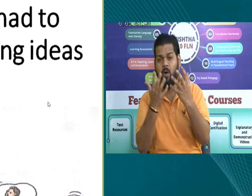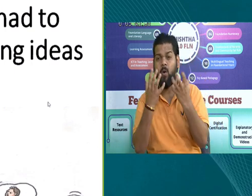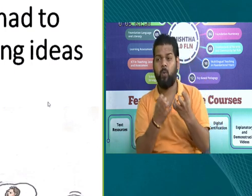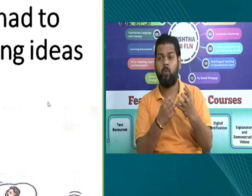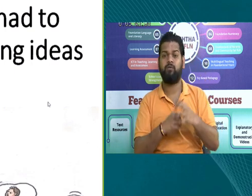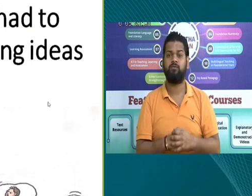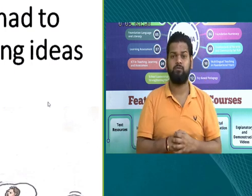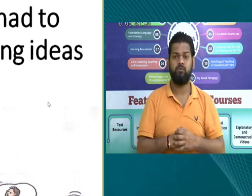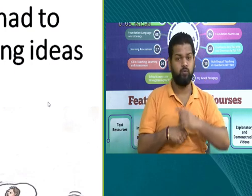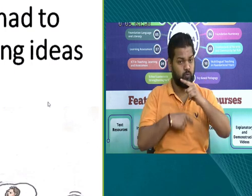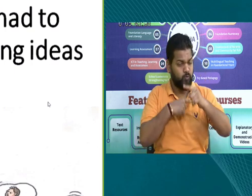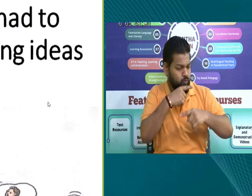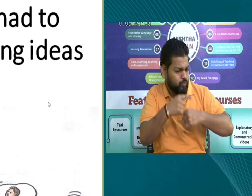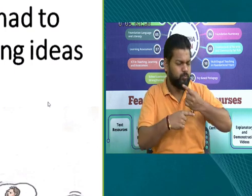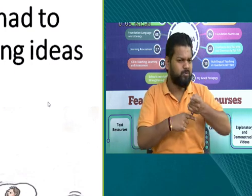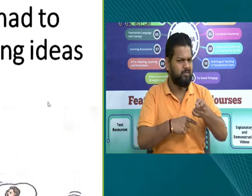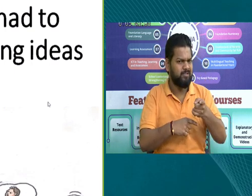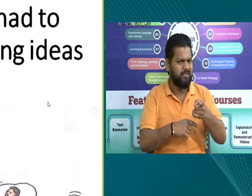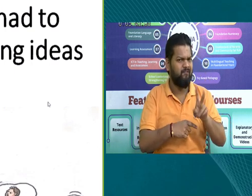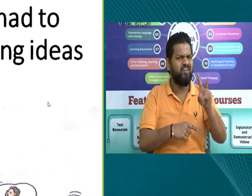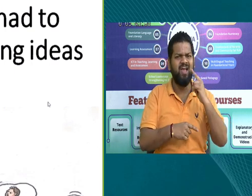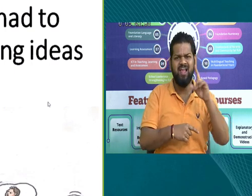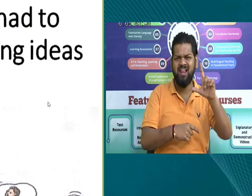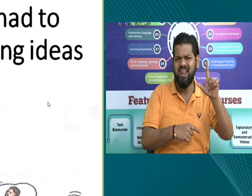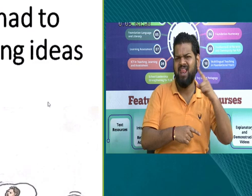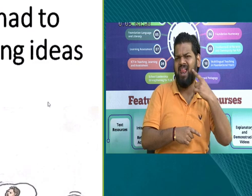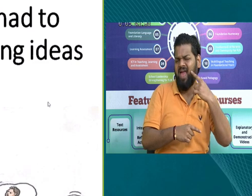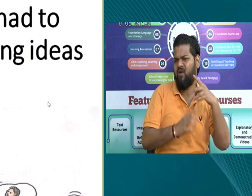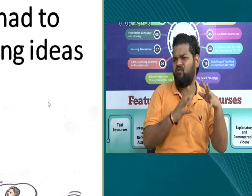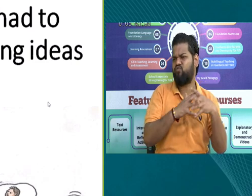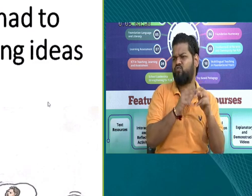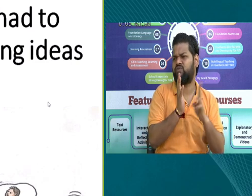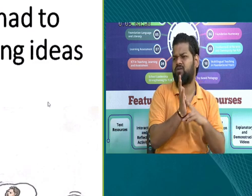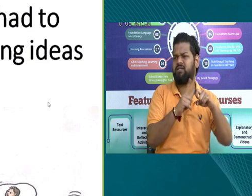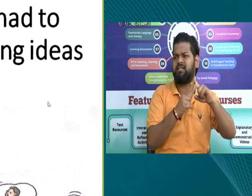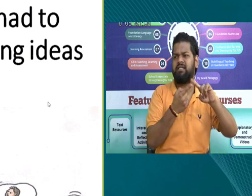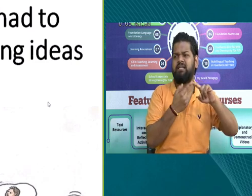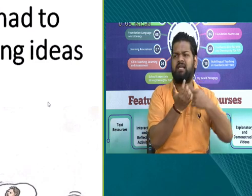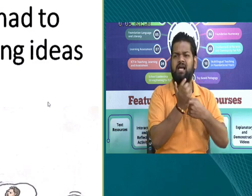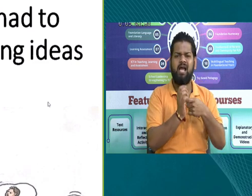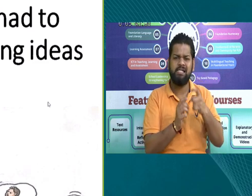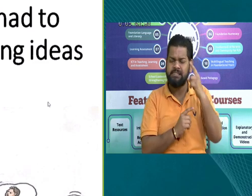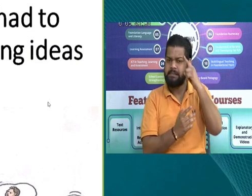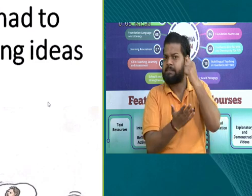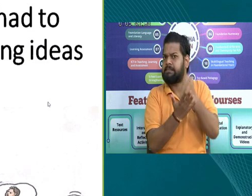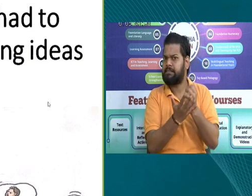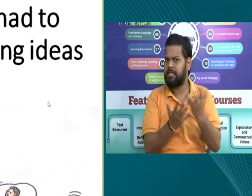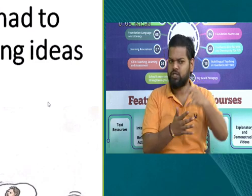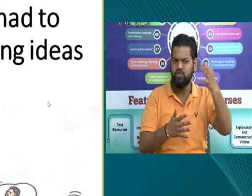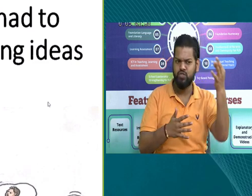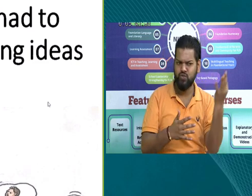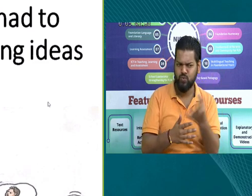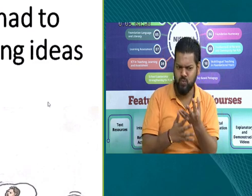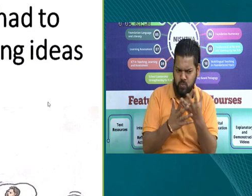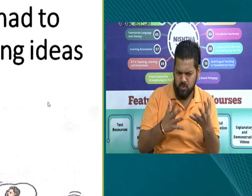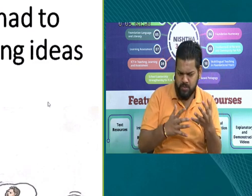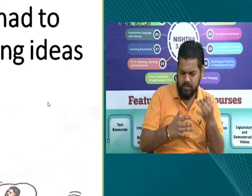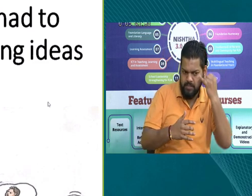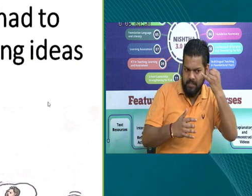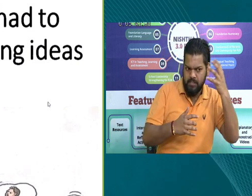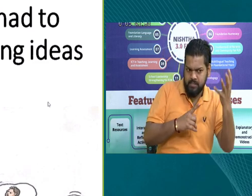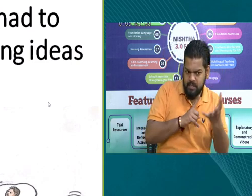So after that, Willy Wonka decided to invent a new thing. What was that? The